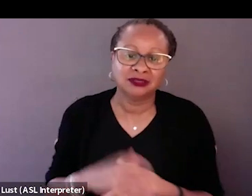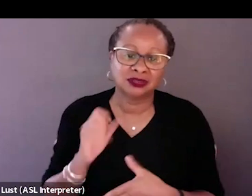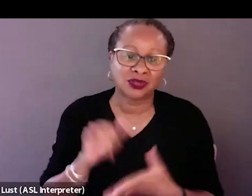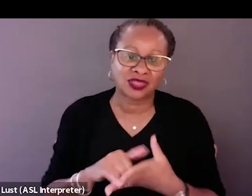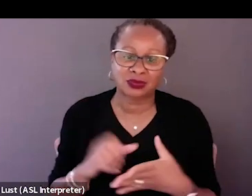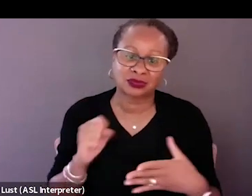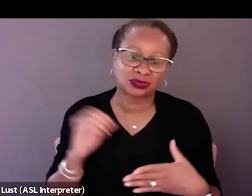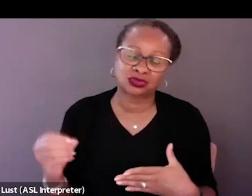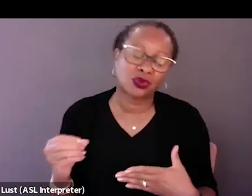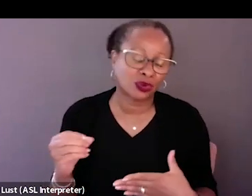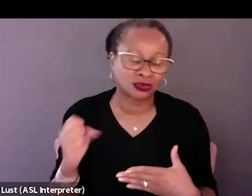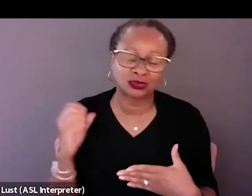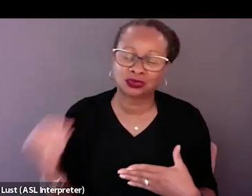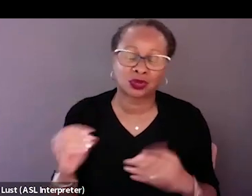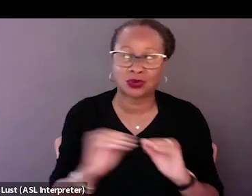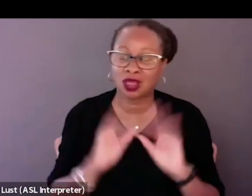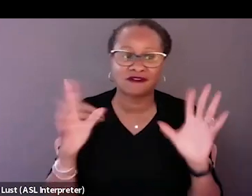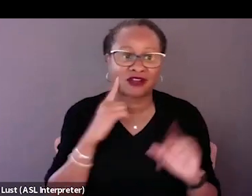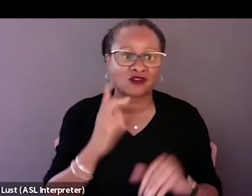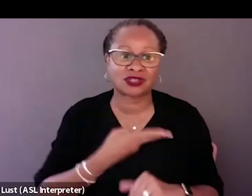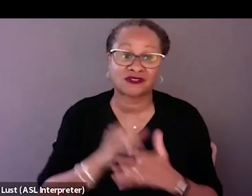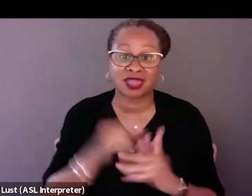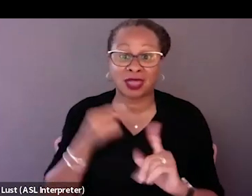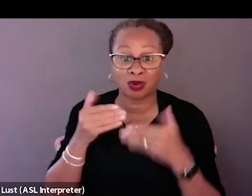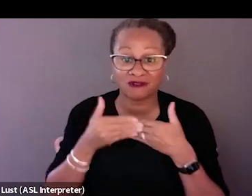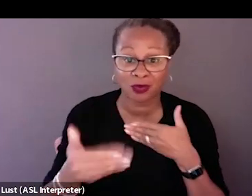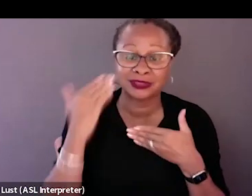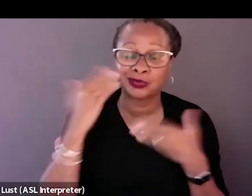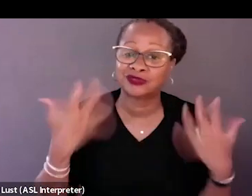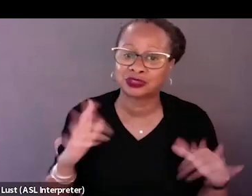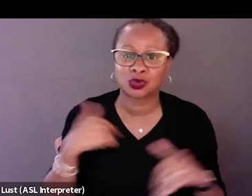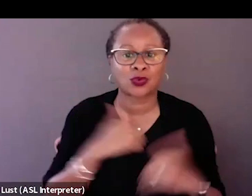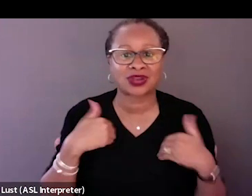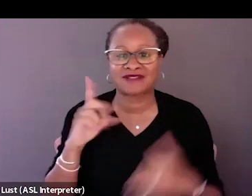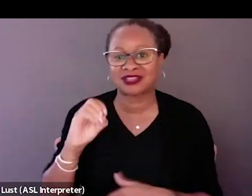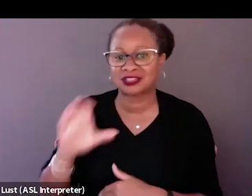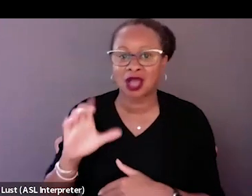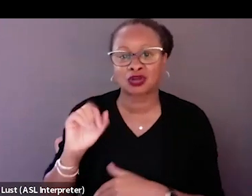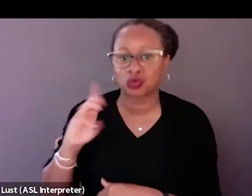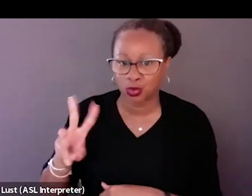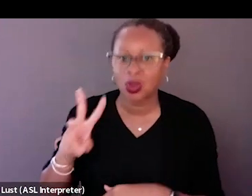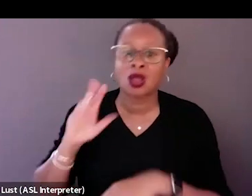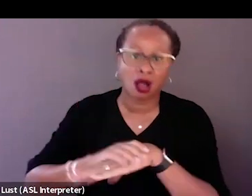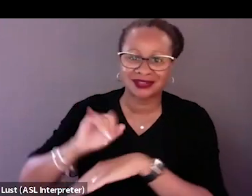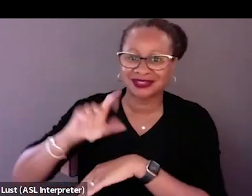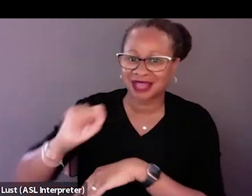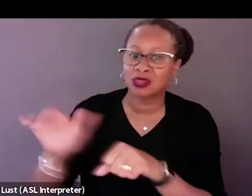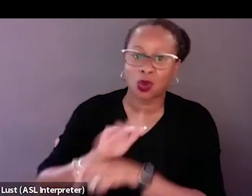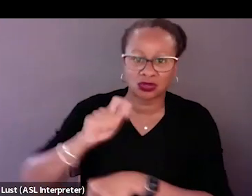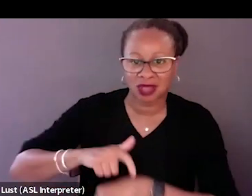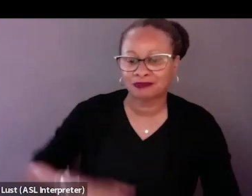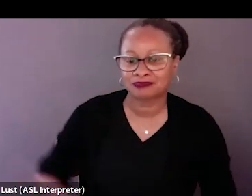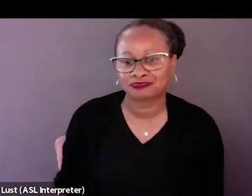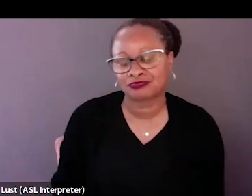was so crystallizing for us. And so from that point forward, we knew we would have the doc crew on set the whole time.